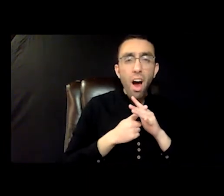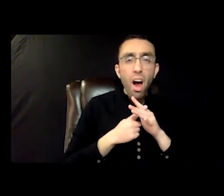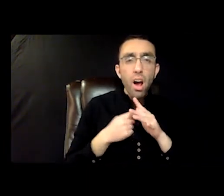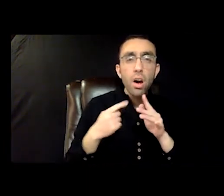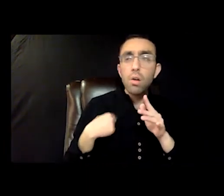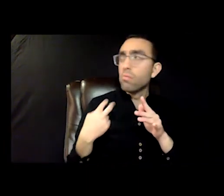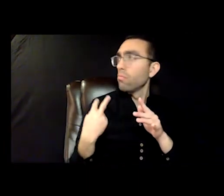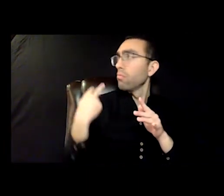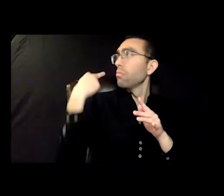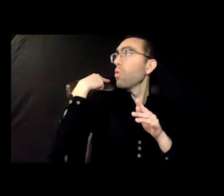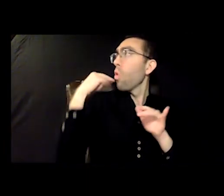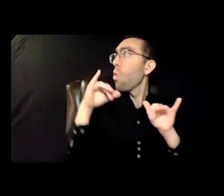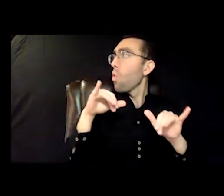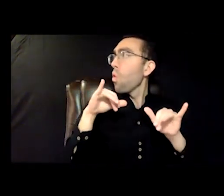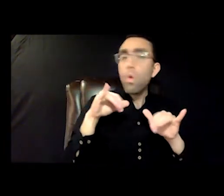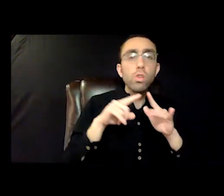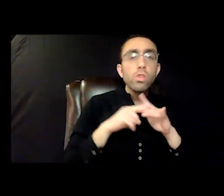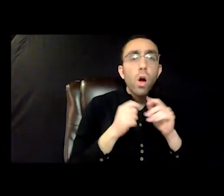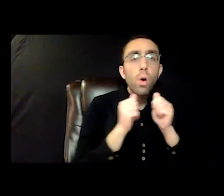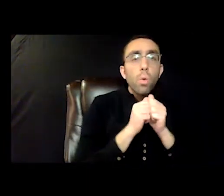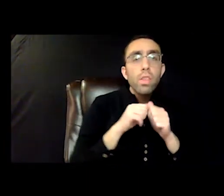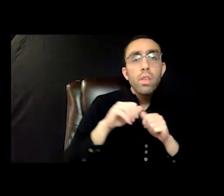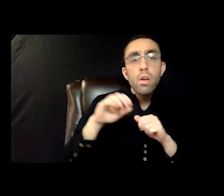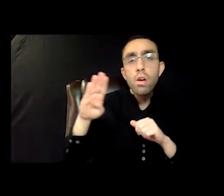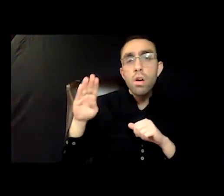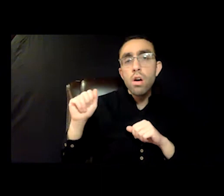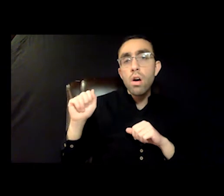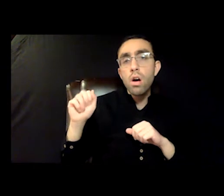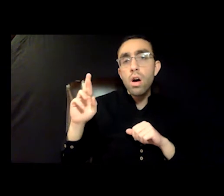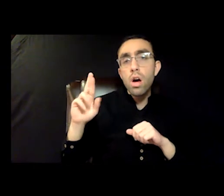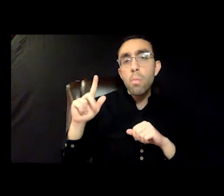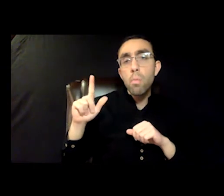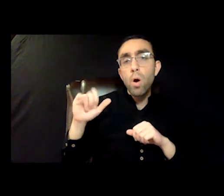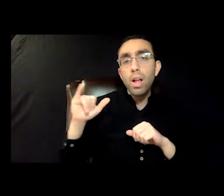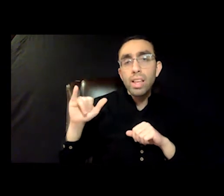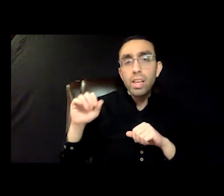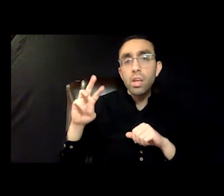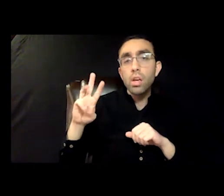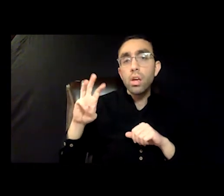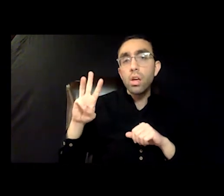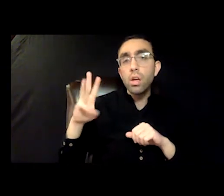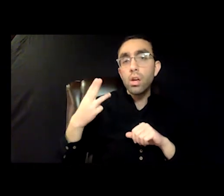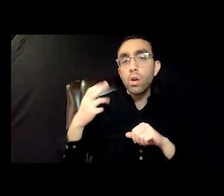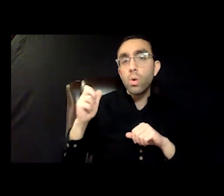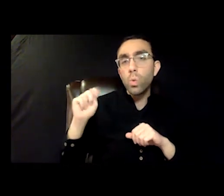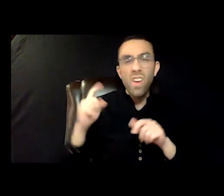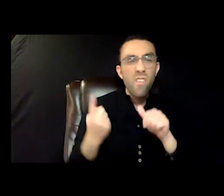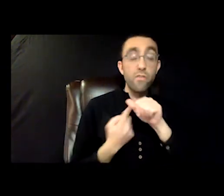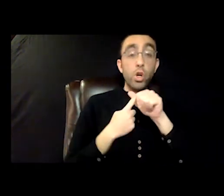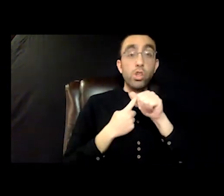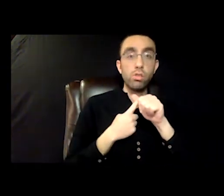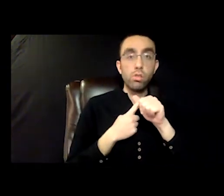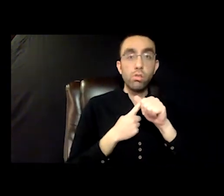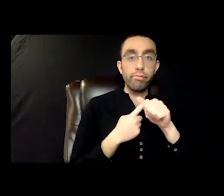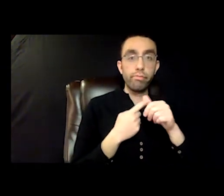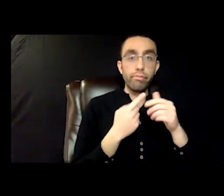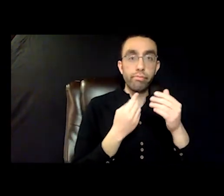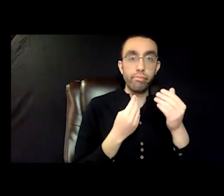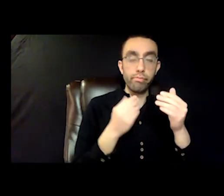barley, but they really were seeds of hegemony, patriarchy,